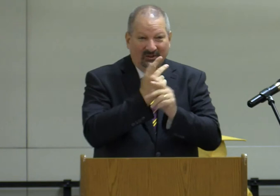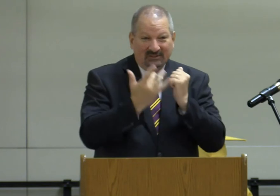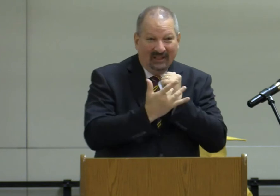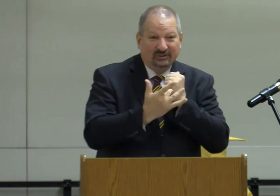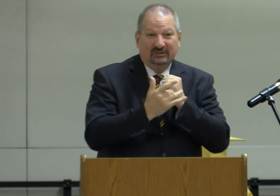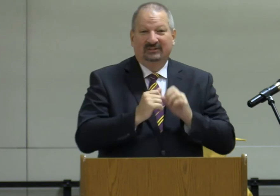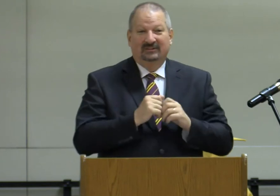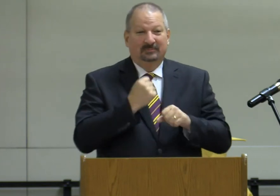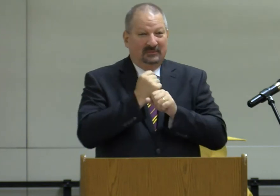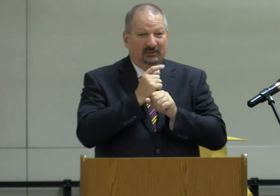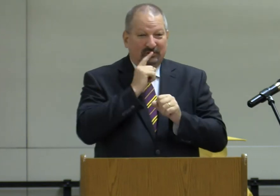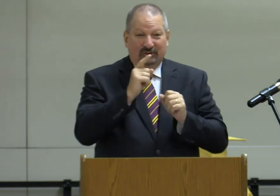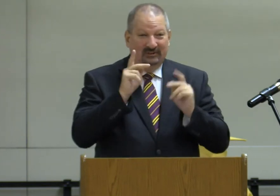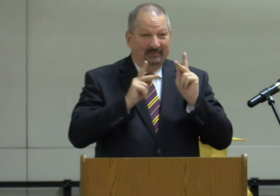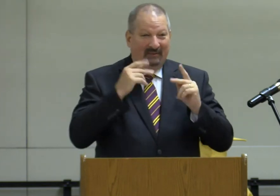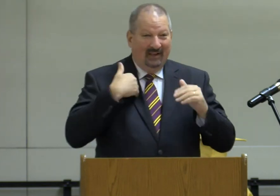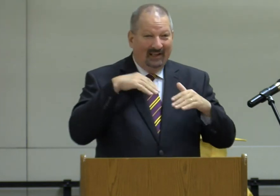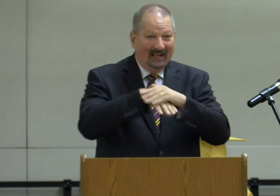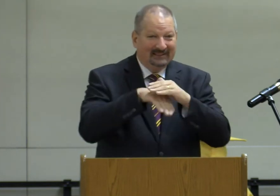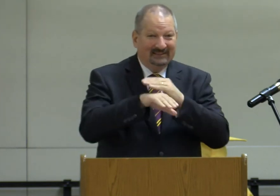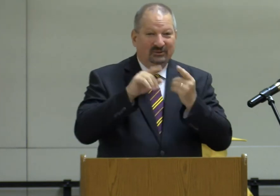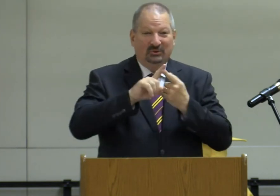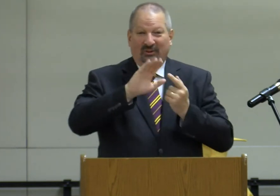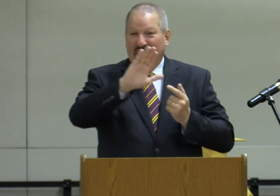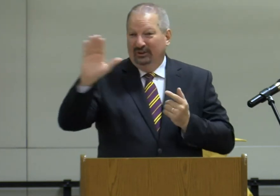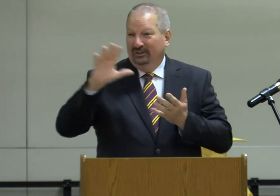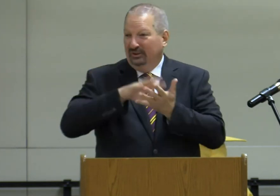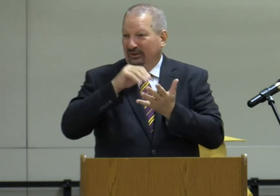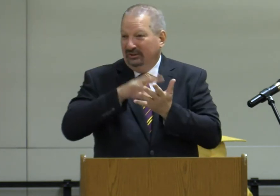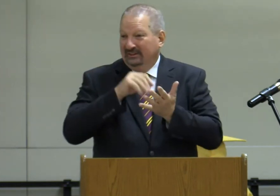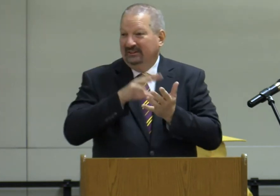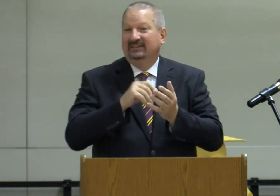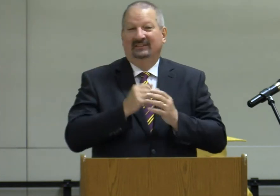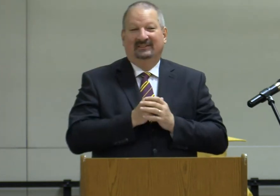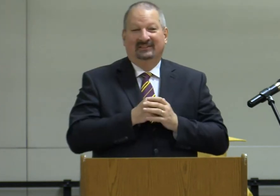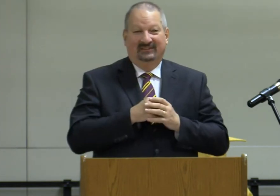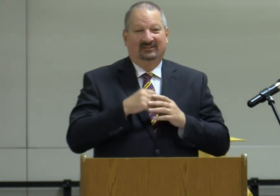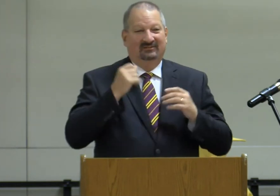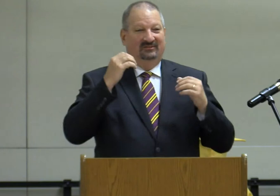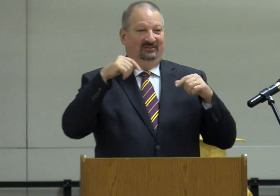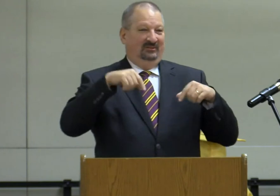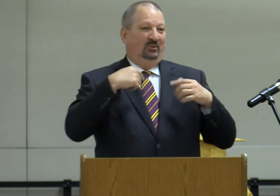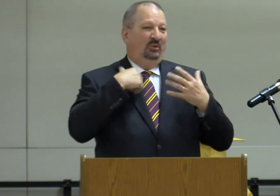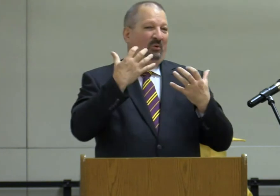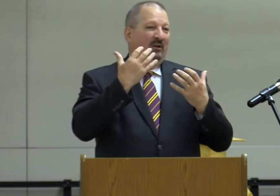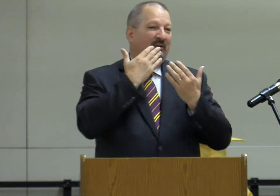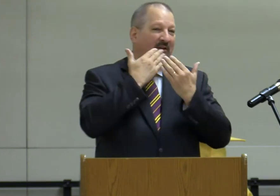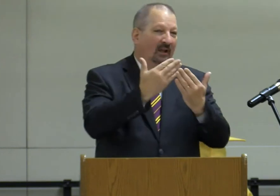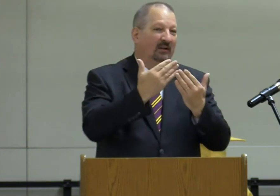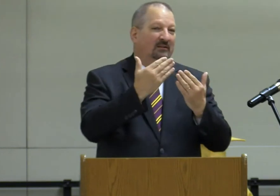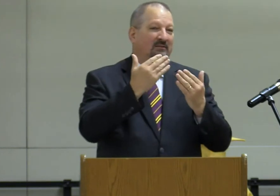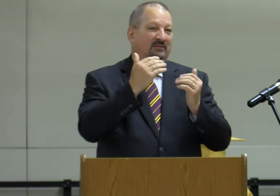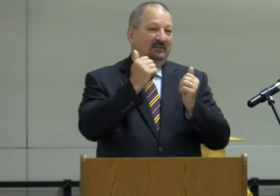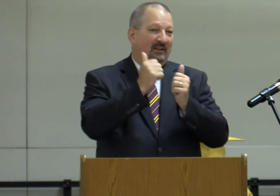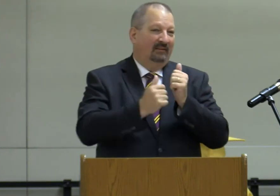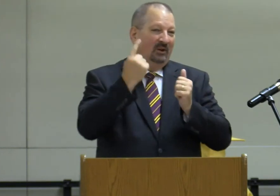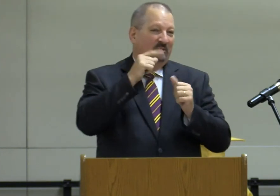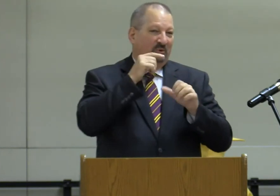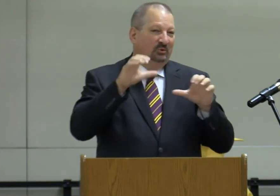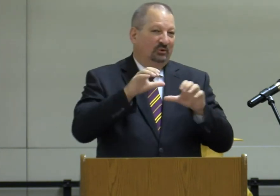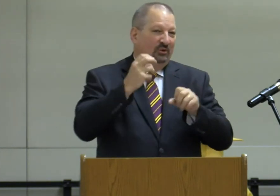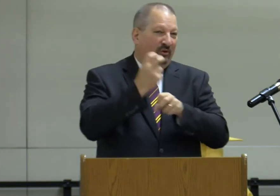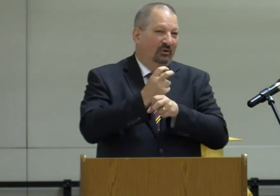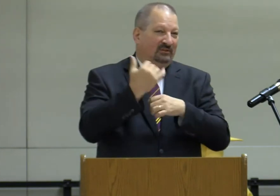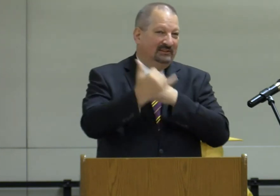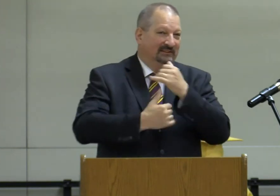from home, trying to figure out distance learning and being on campus and making sure that you have full access to learning. So we